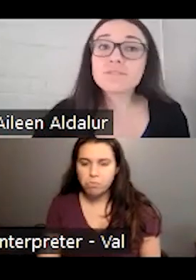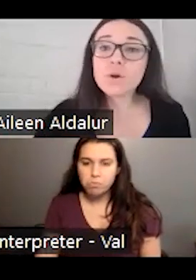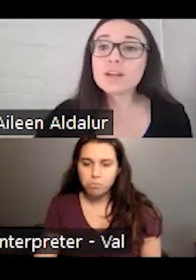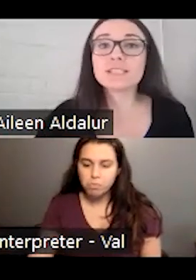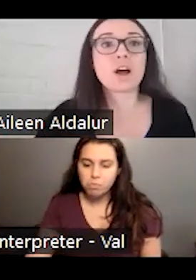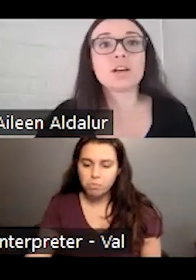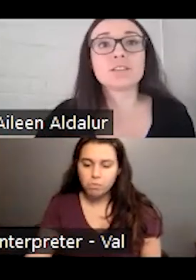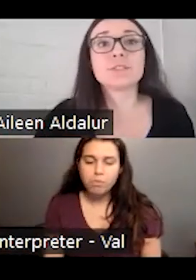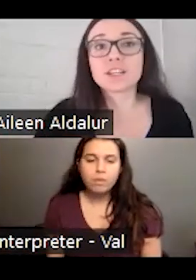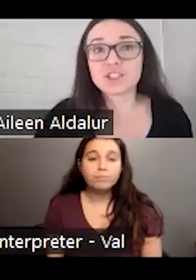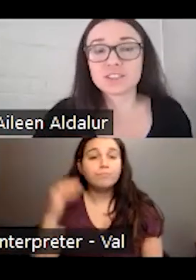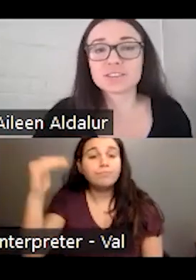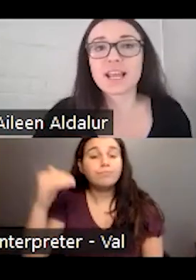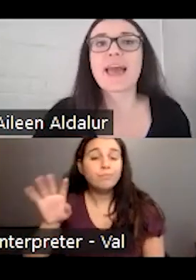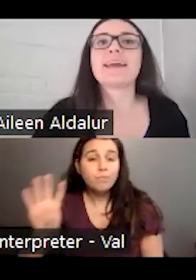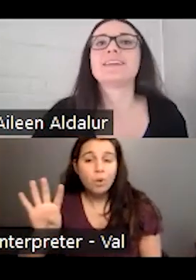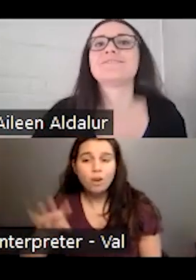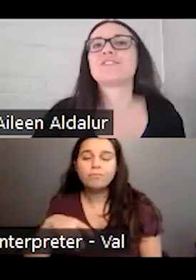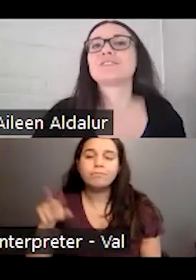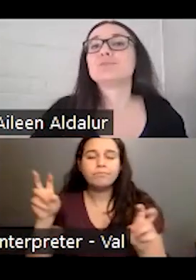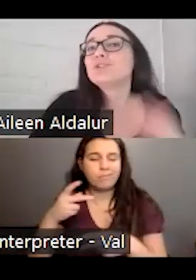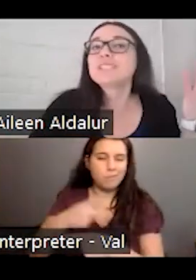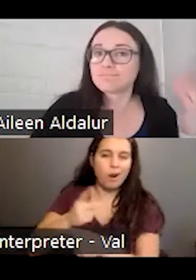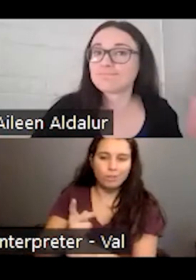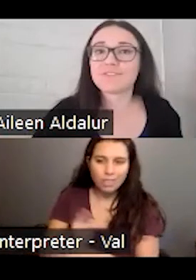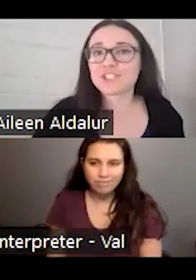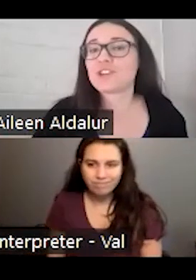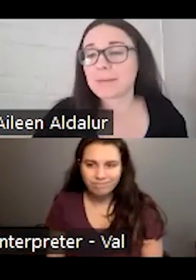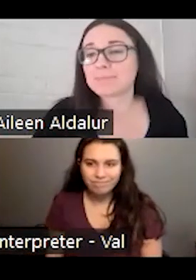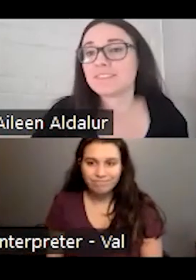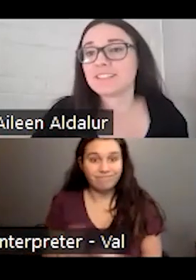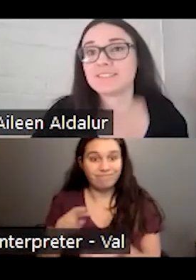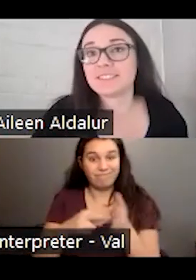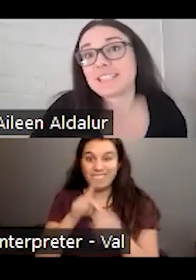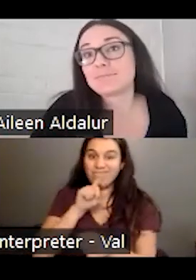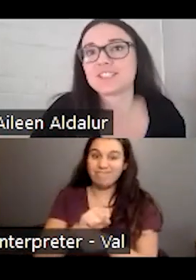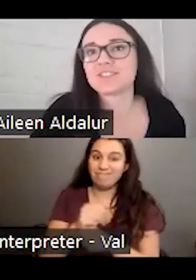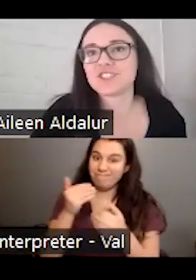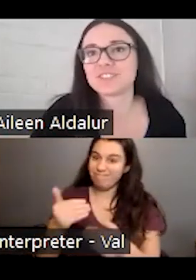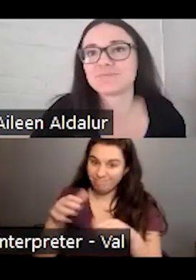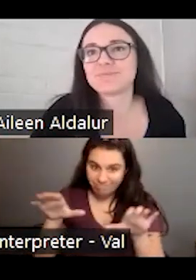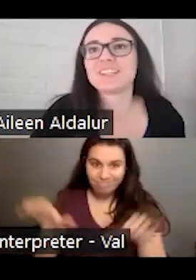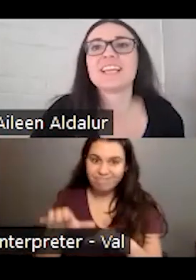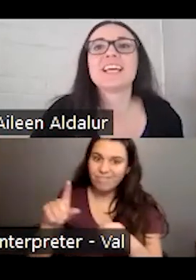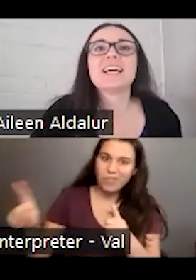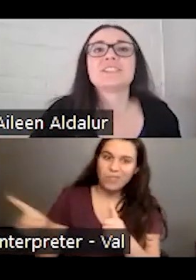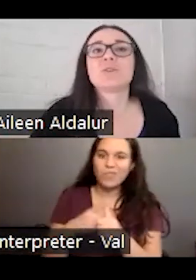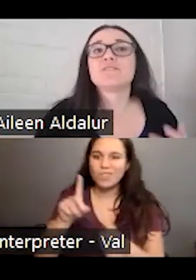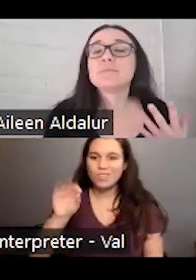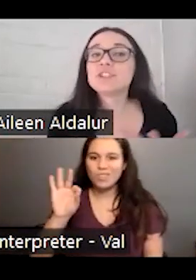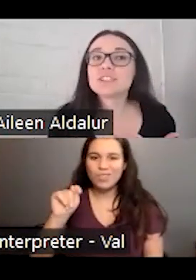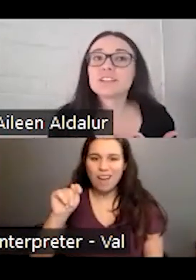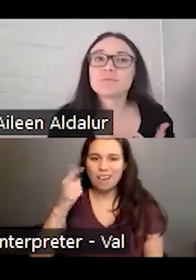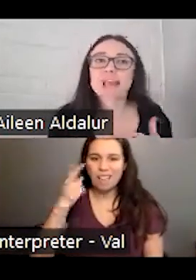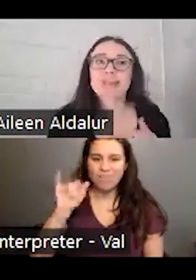Well, step 4 is called production, and it involves producing the first draft of the adaptive intervention. So